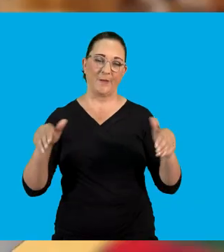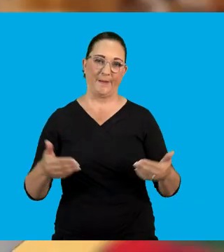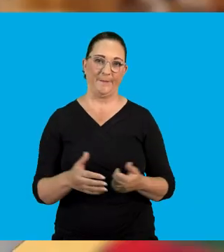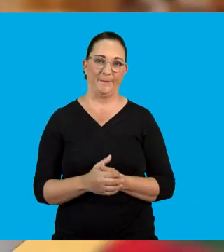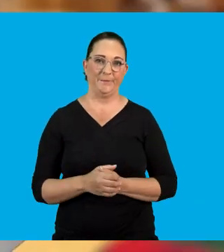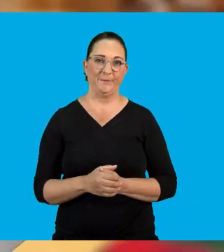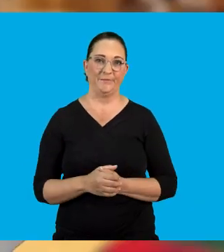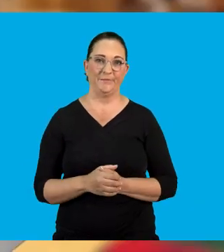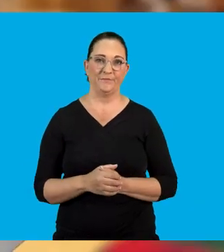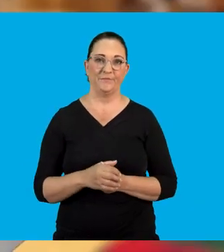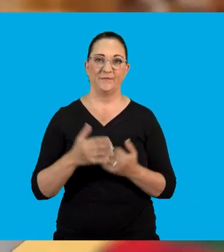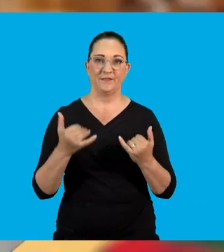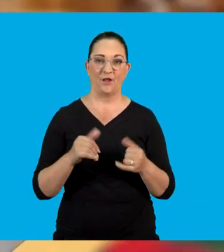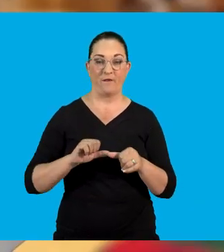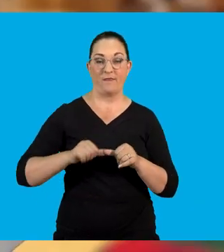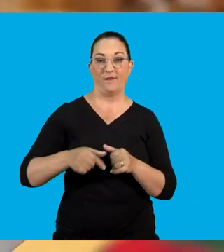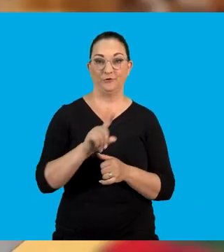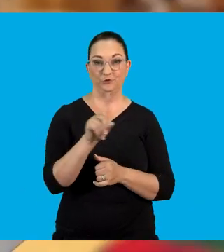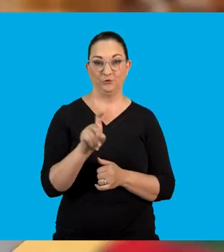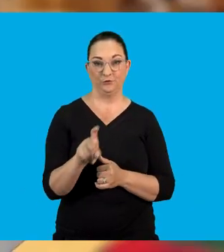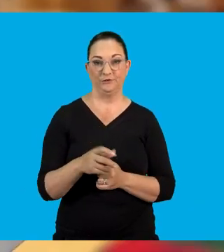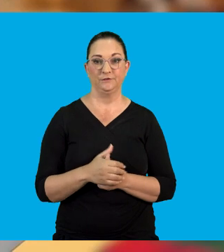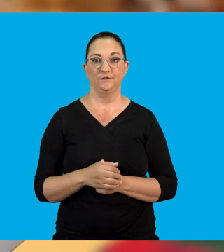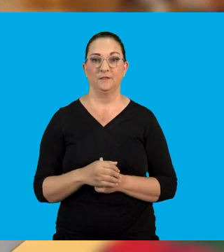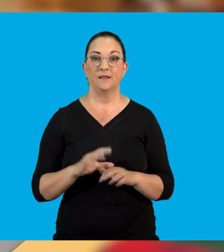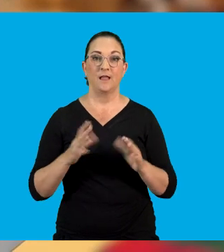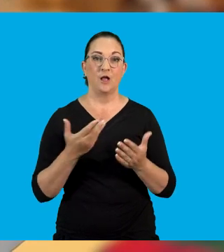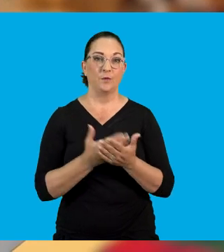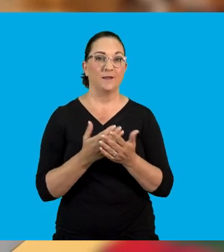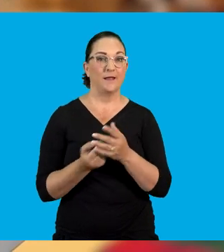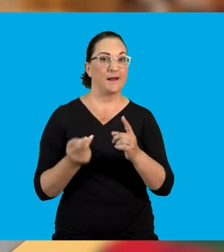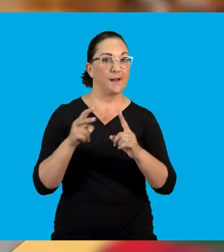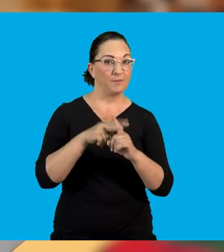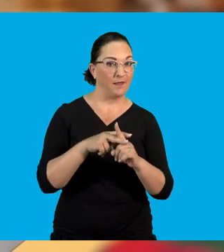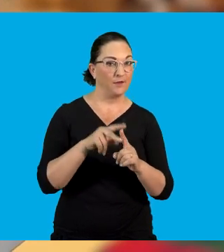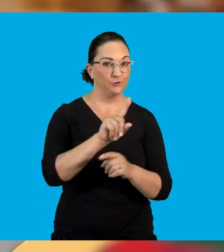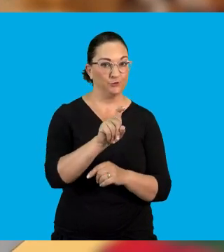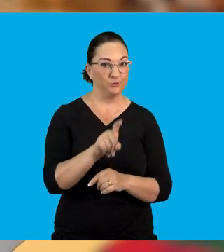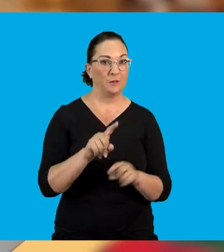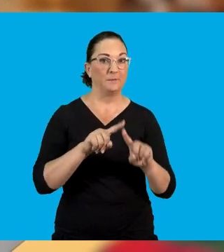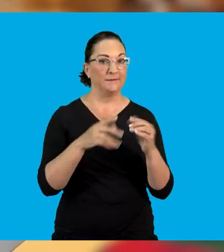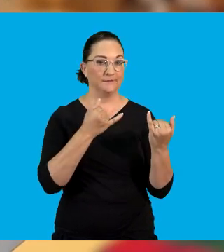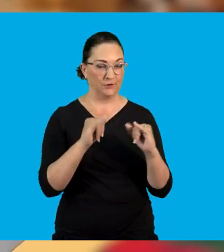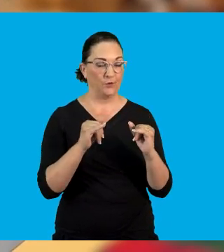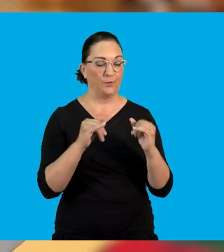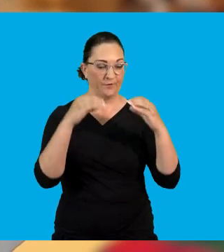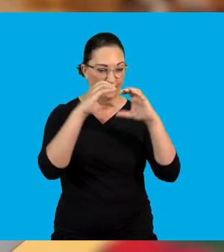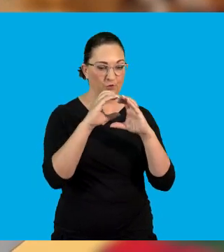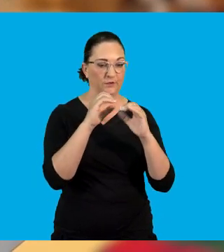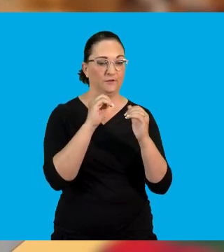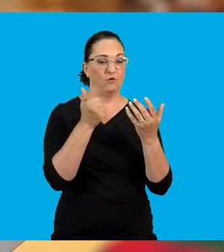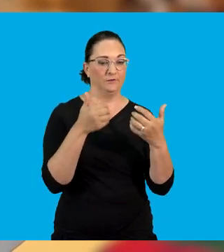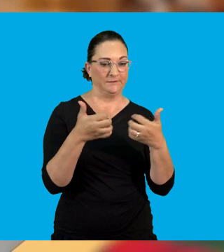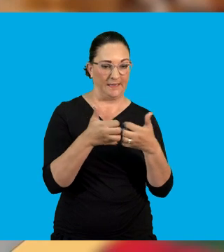Welcome back, learners. So as you move on to now the next set of questions, which are the application questions, and they are still based on static electricity